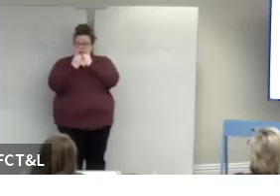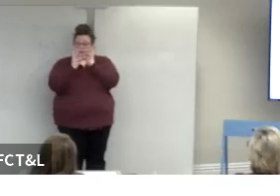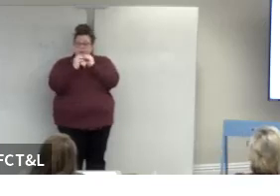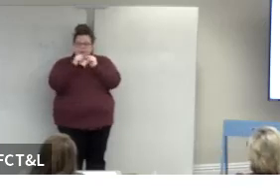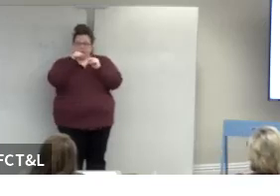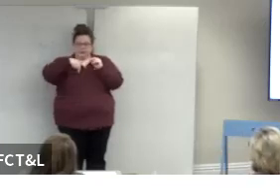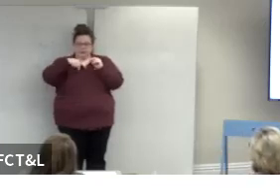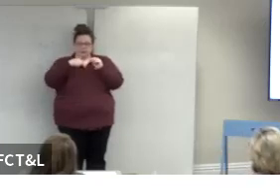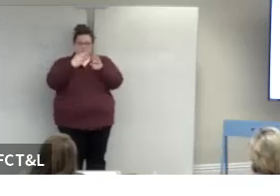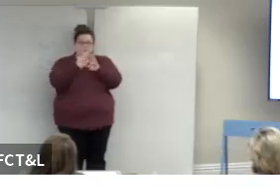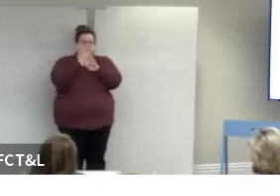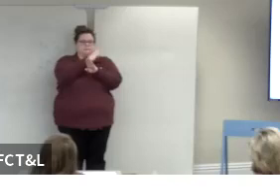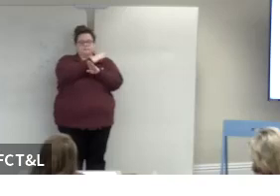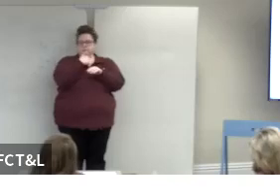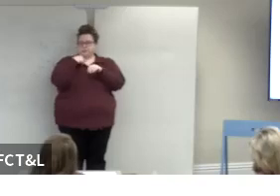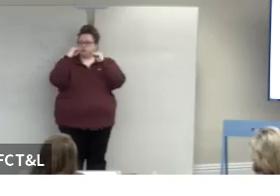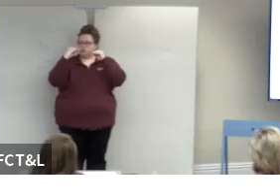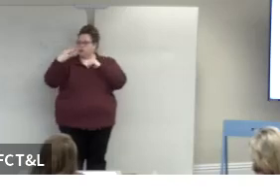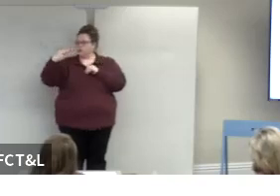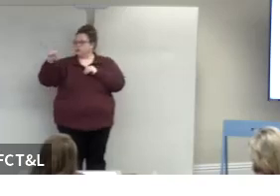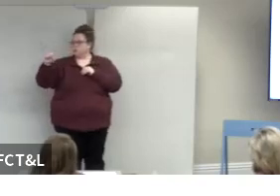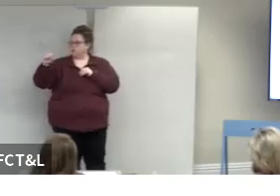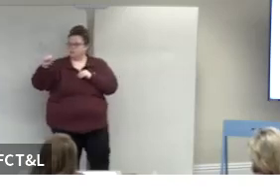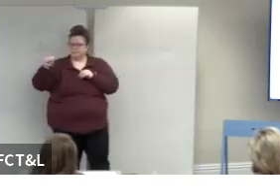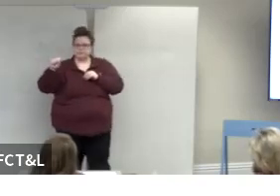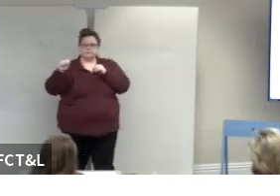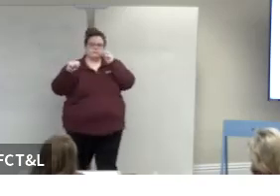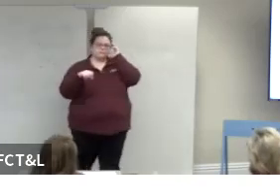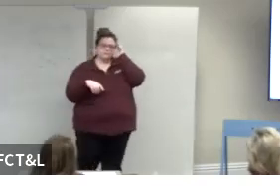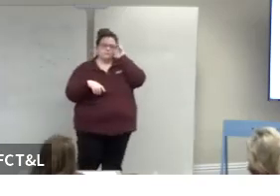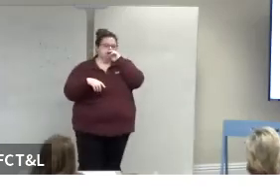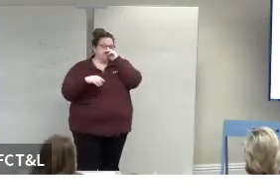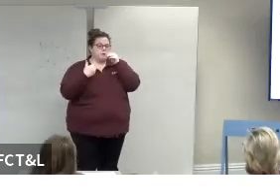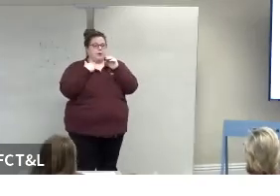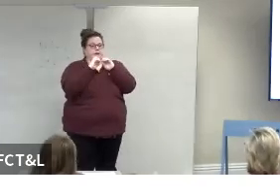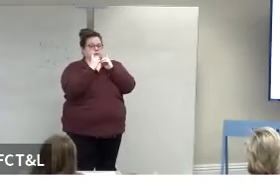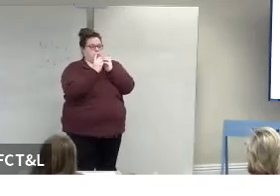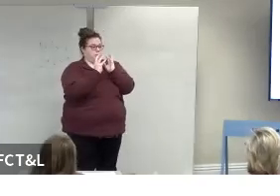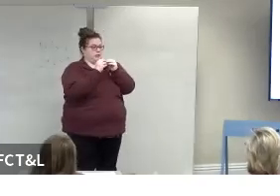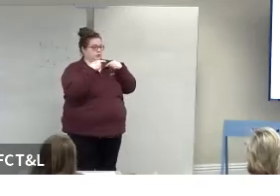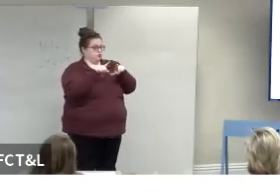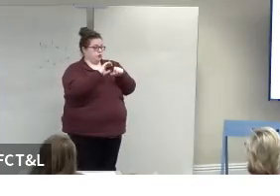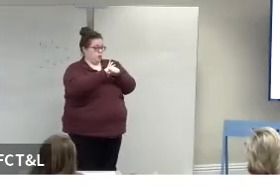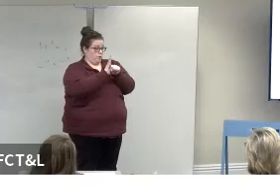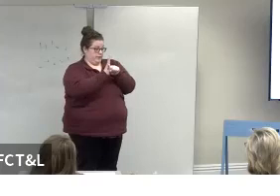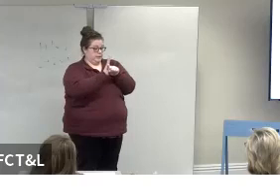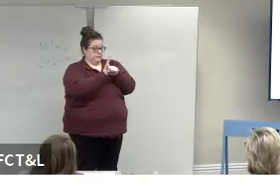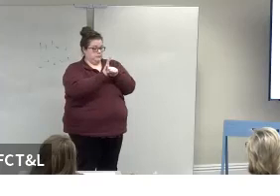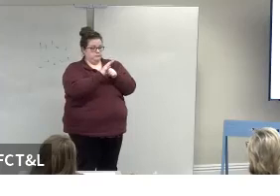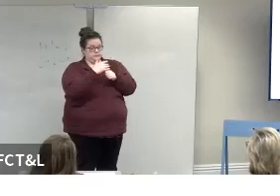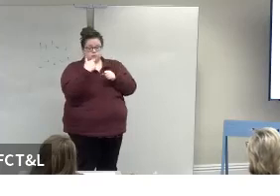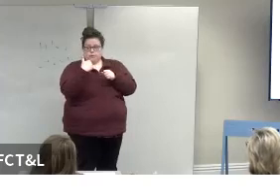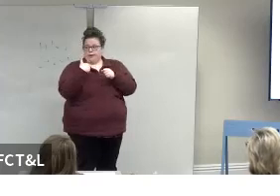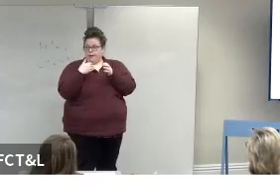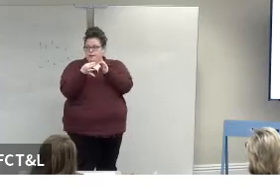I had a department meeting. It was not at this university. It was when I taught at the high school prior to this job, and